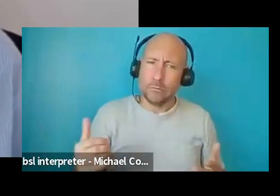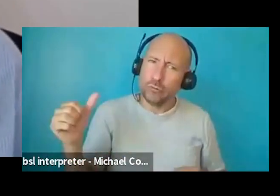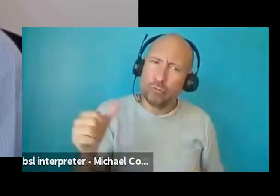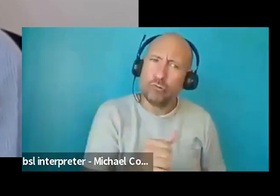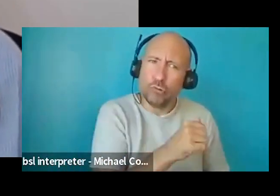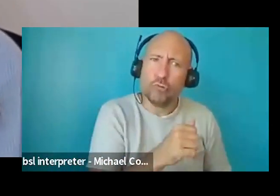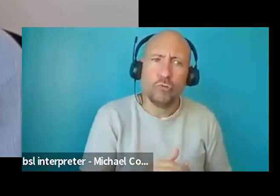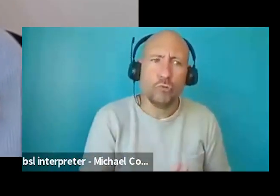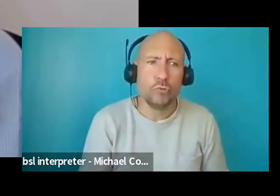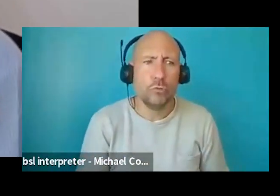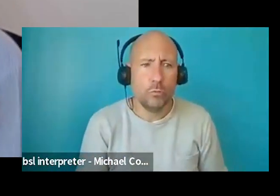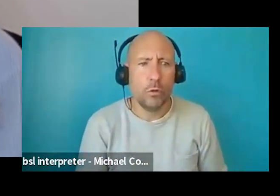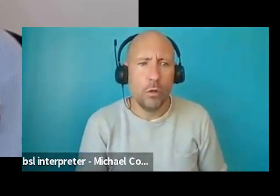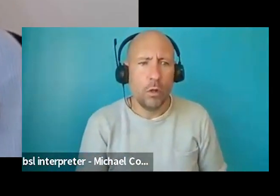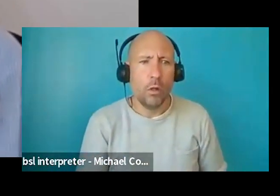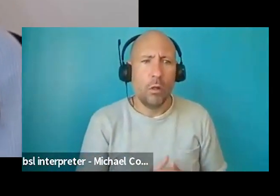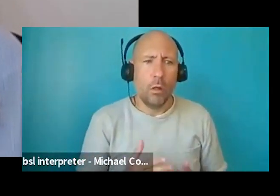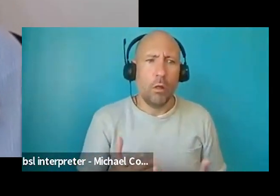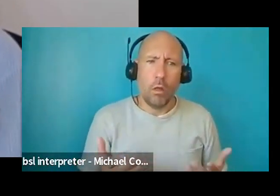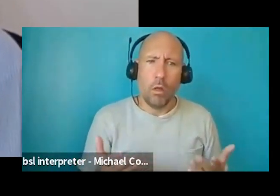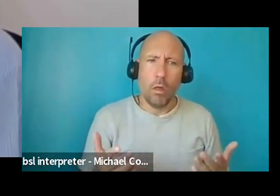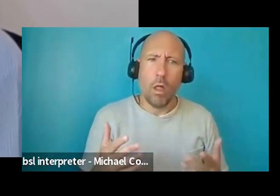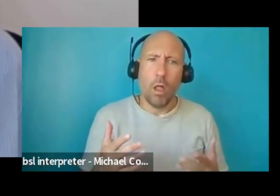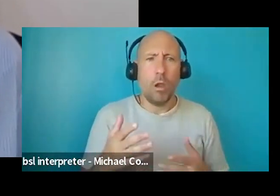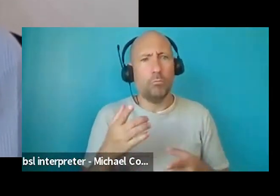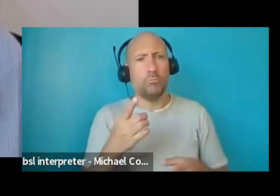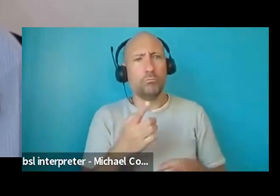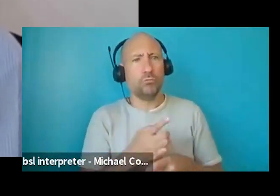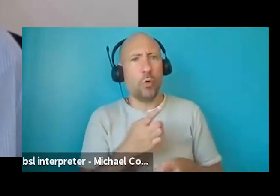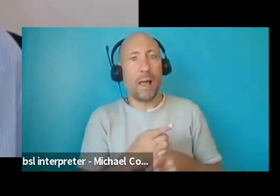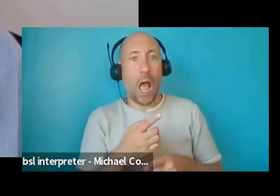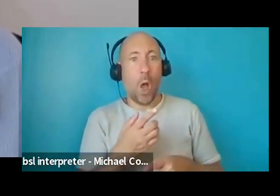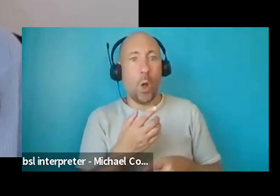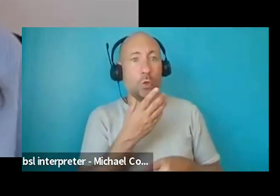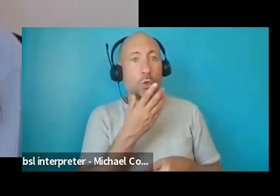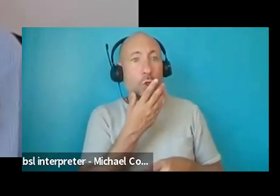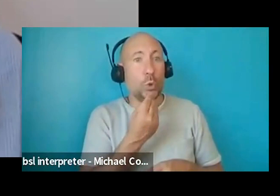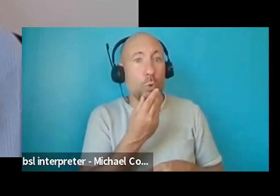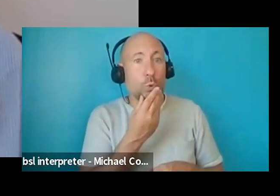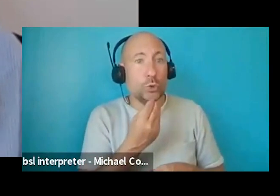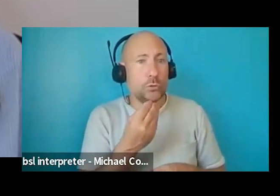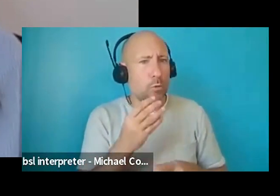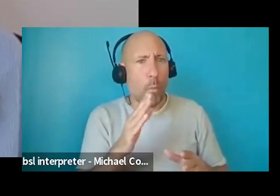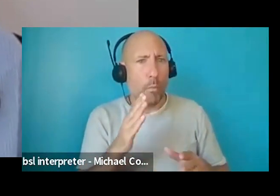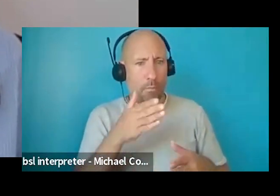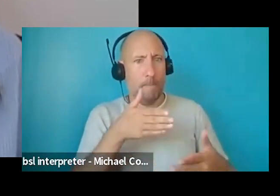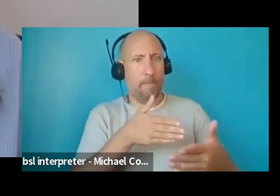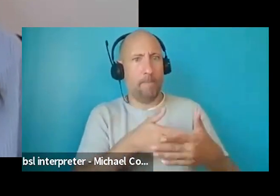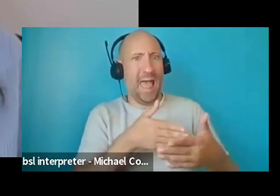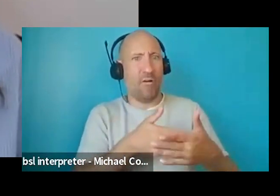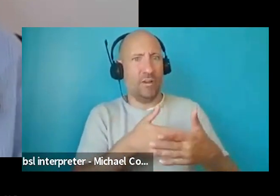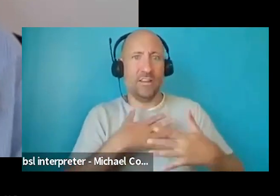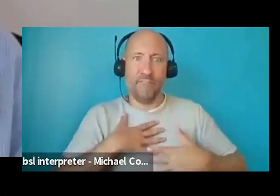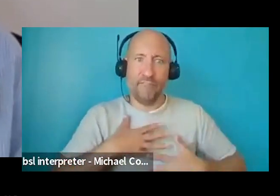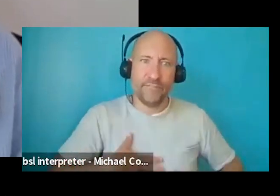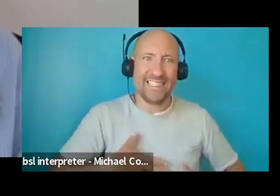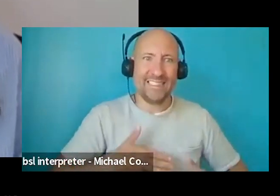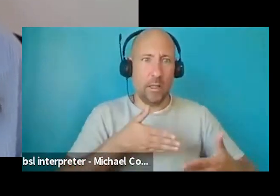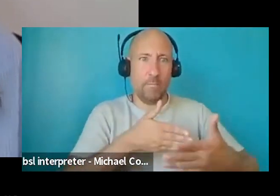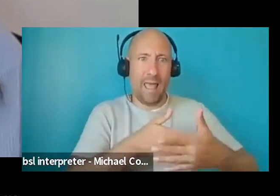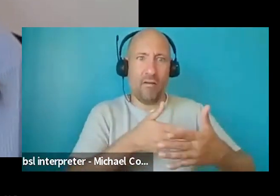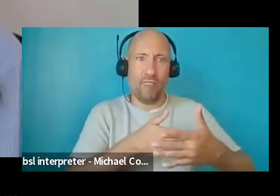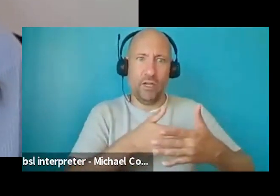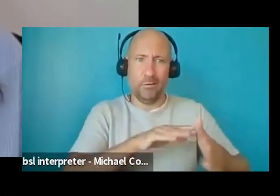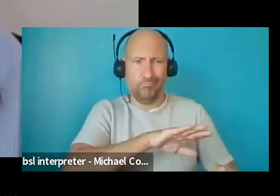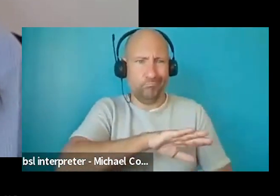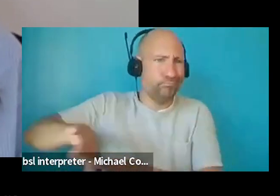speaking about users, taking away barriers, physical barriers, but